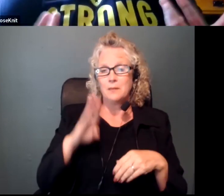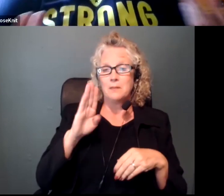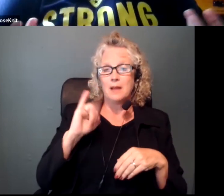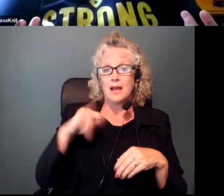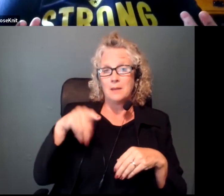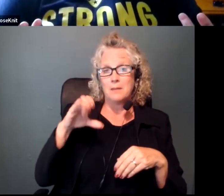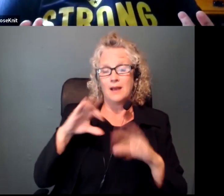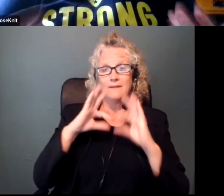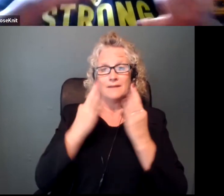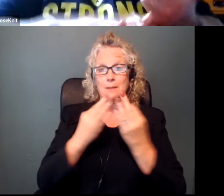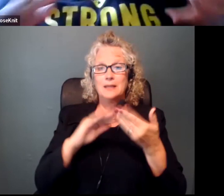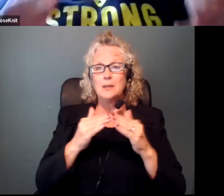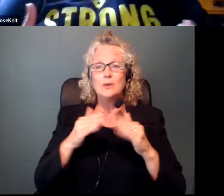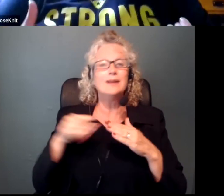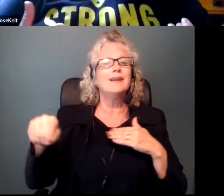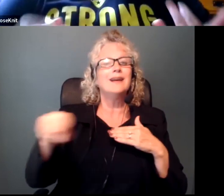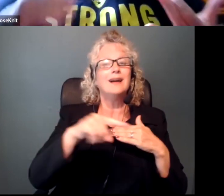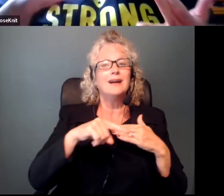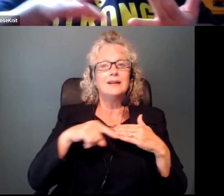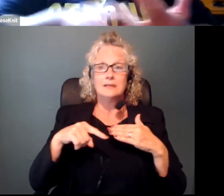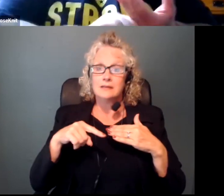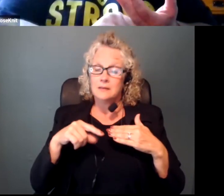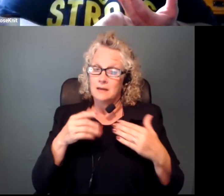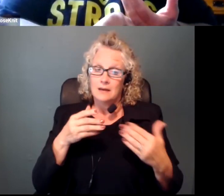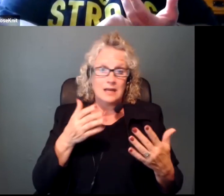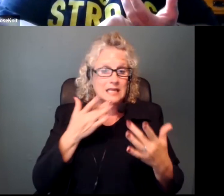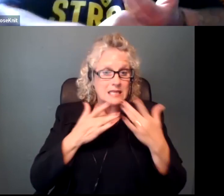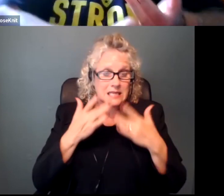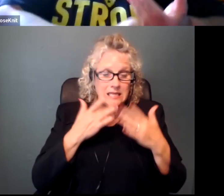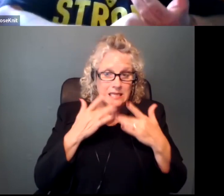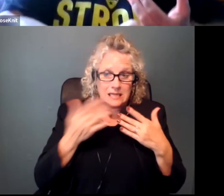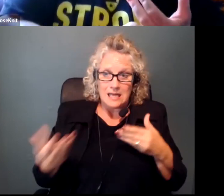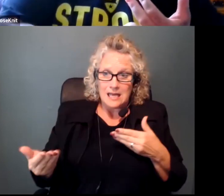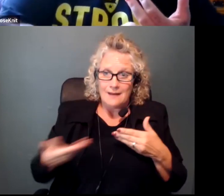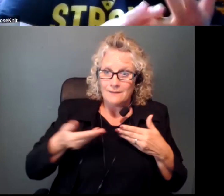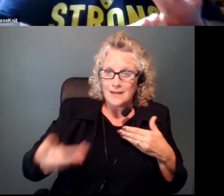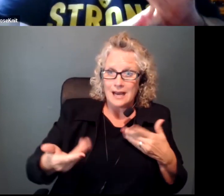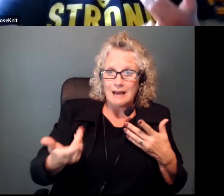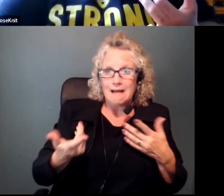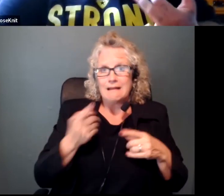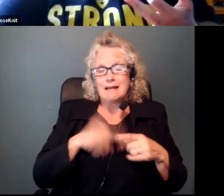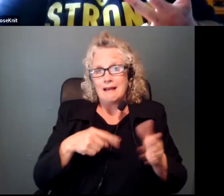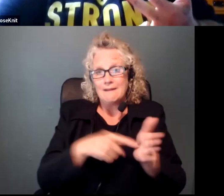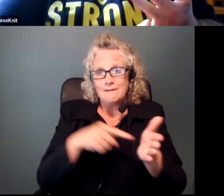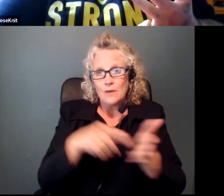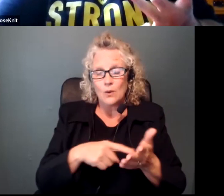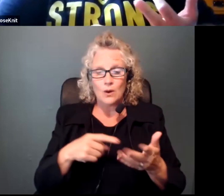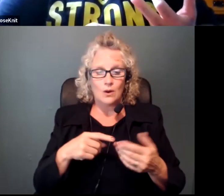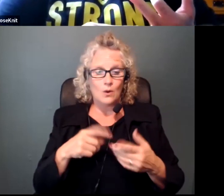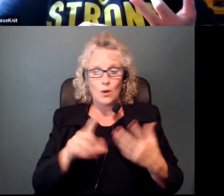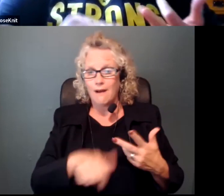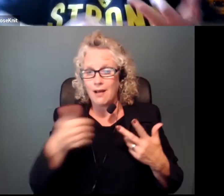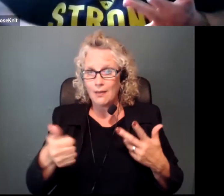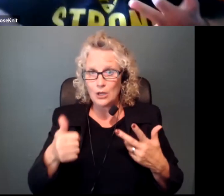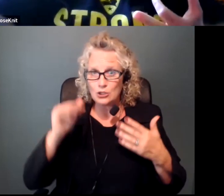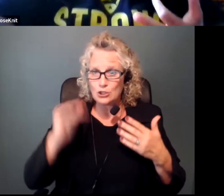don't often have the resources to feed an extra mouth and to be a parent to another person, where